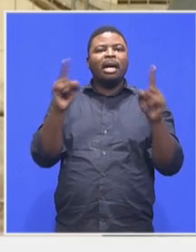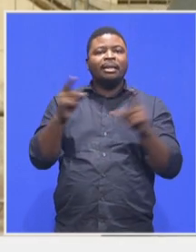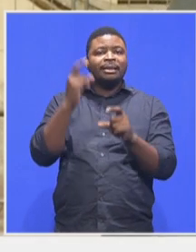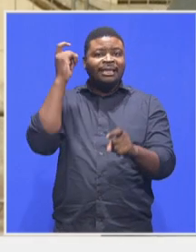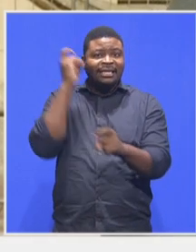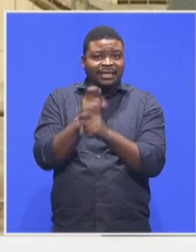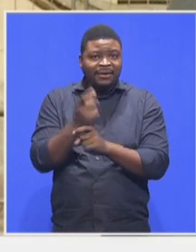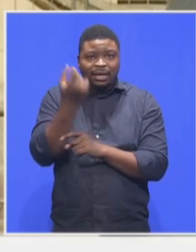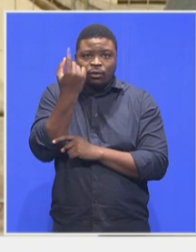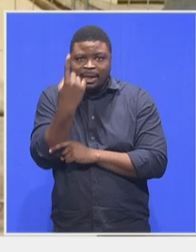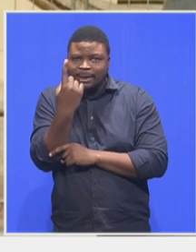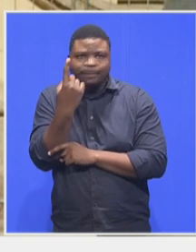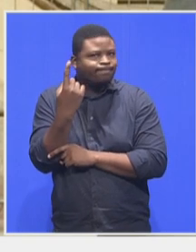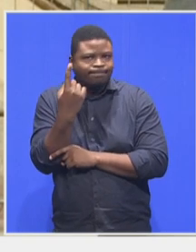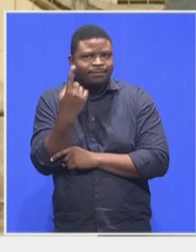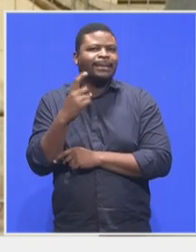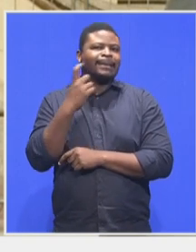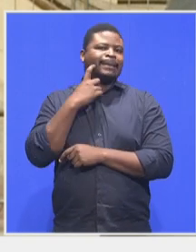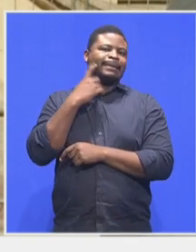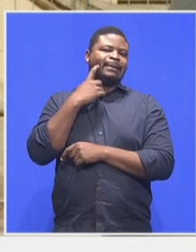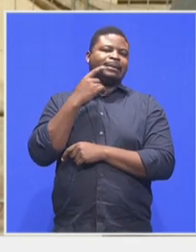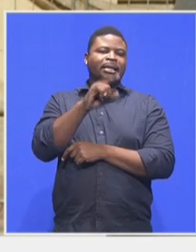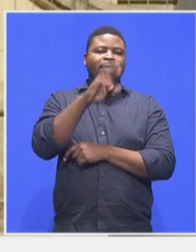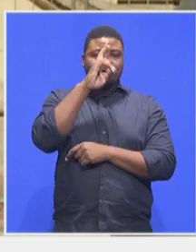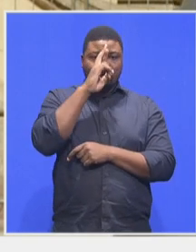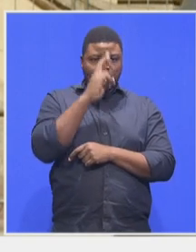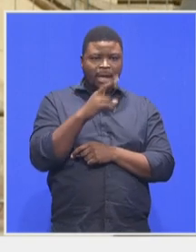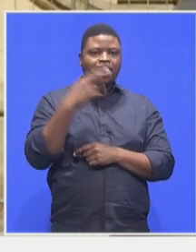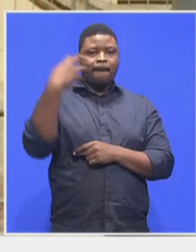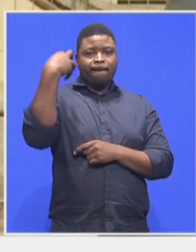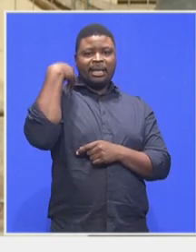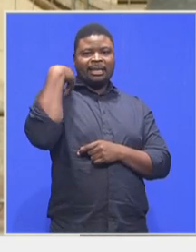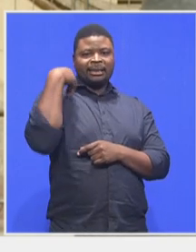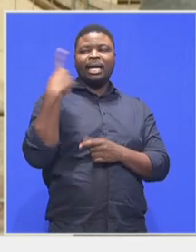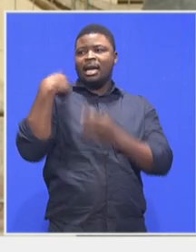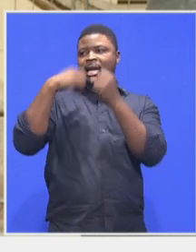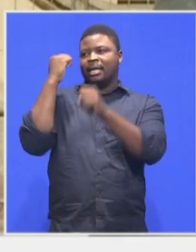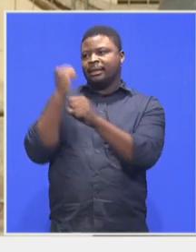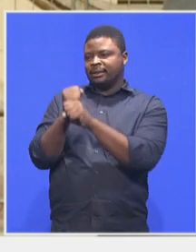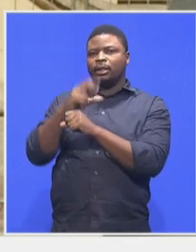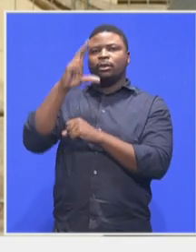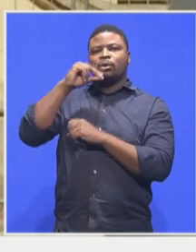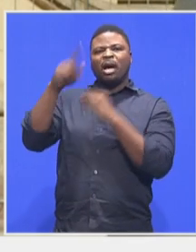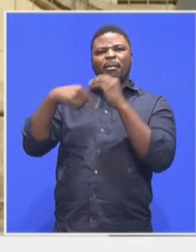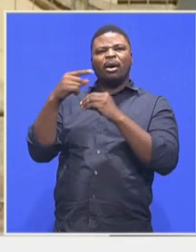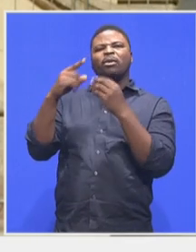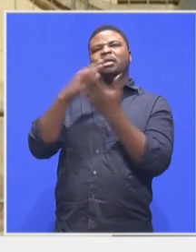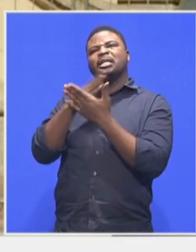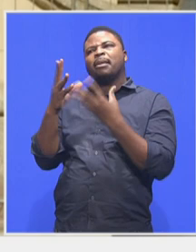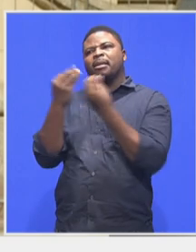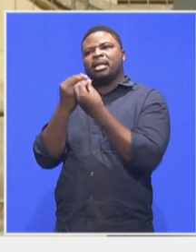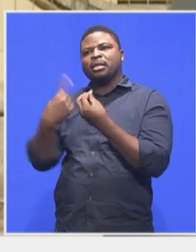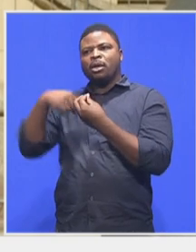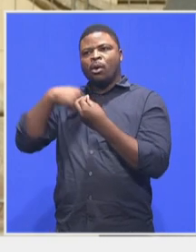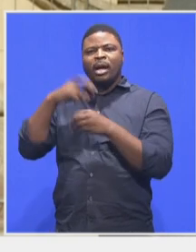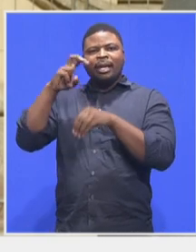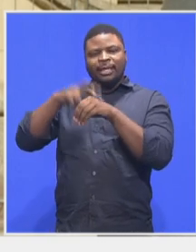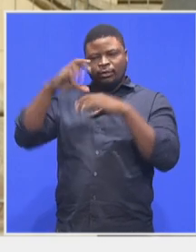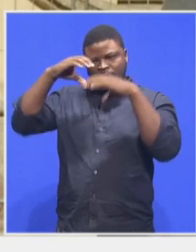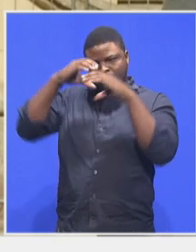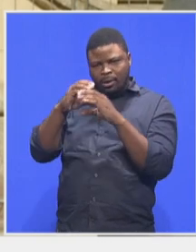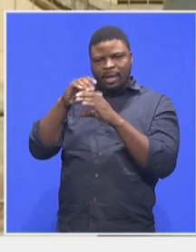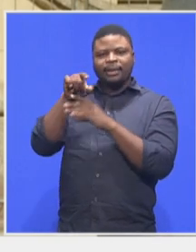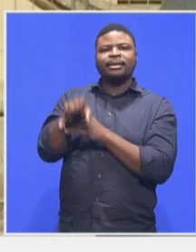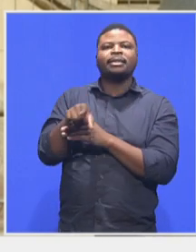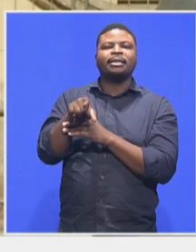the minister in his medium-term budget has spoken about some of the things that he wants to look at. Amongst those things, I think what we